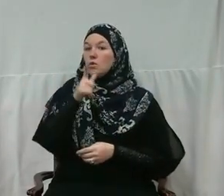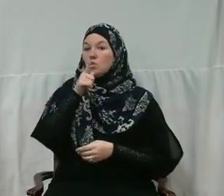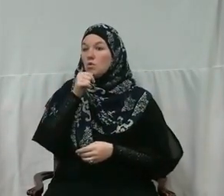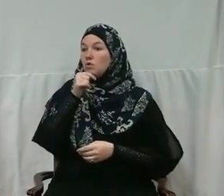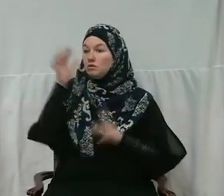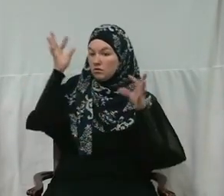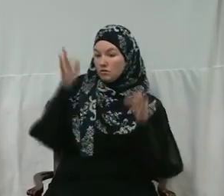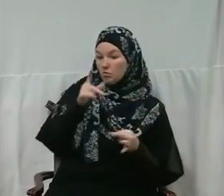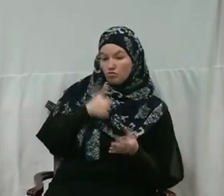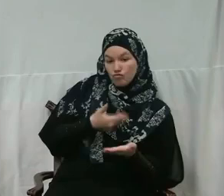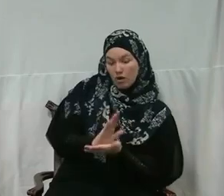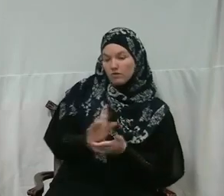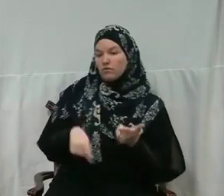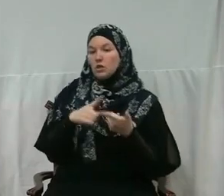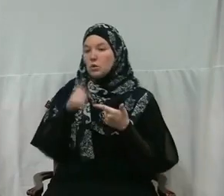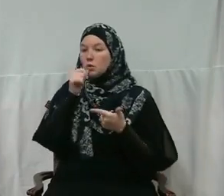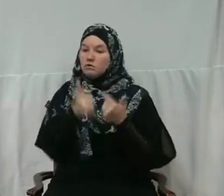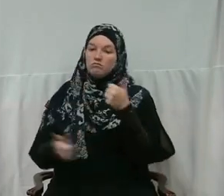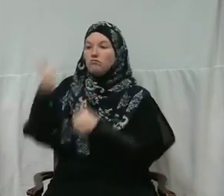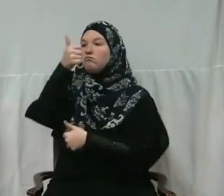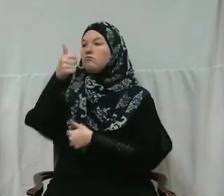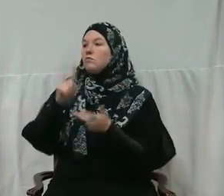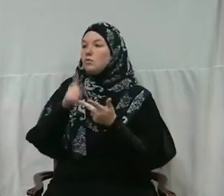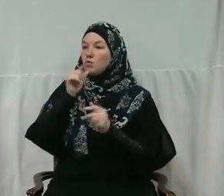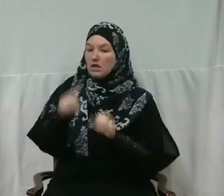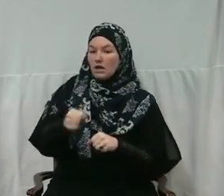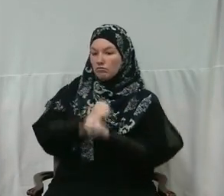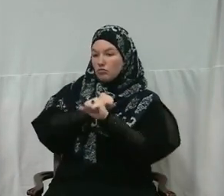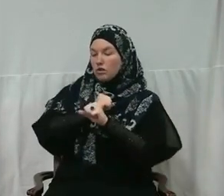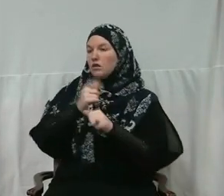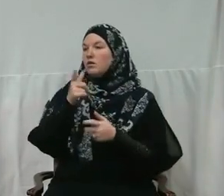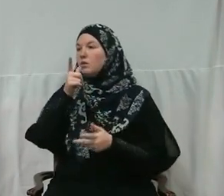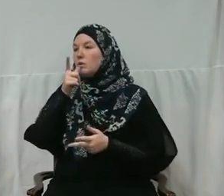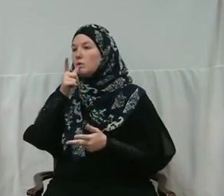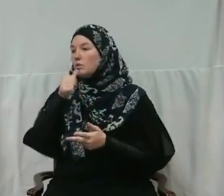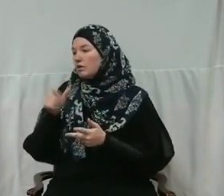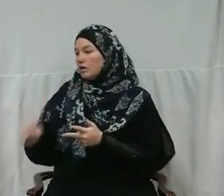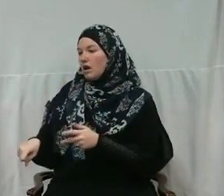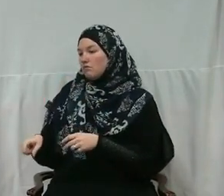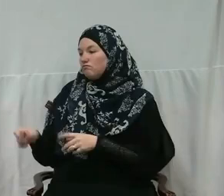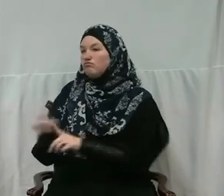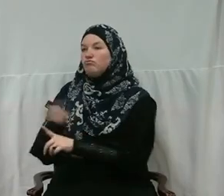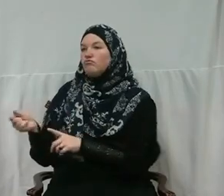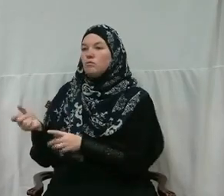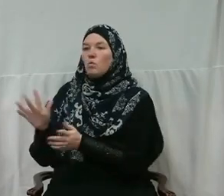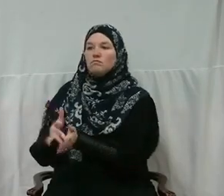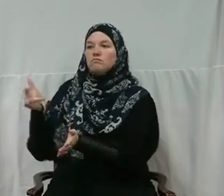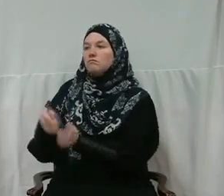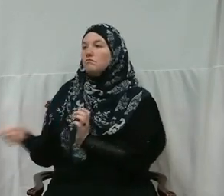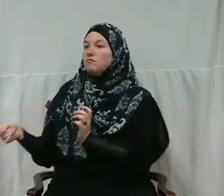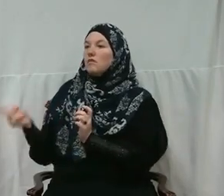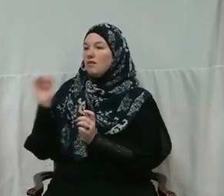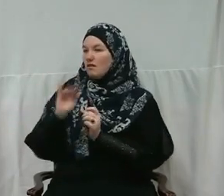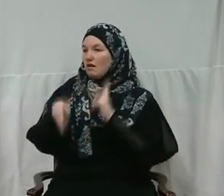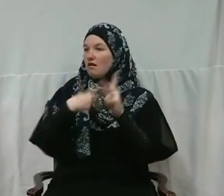rights, who is elite and protected, and who is to be violated. In a police state or